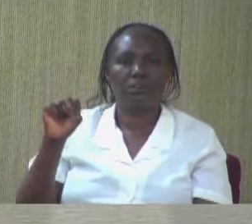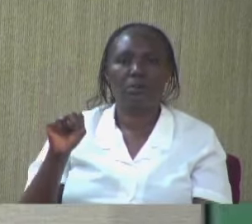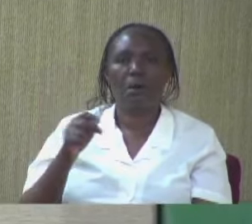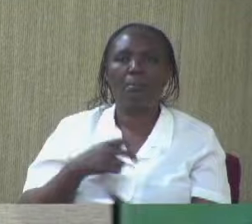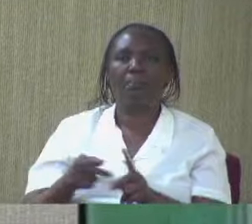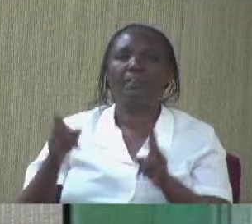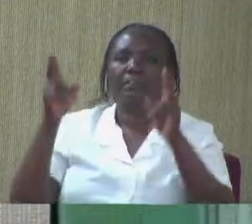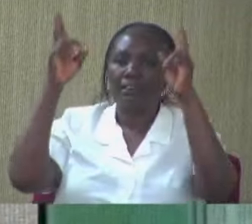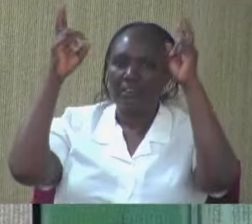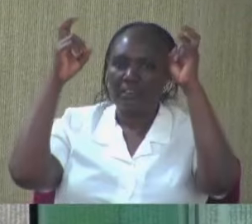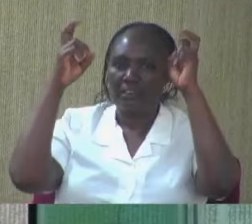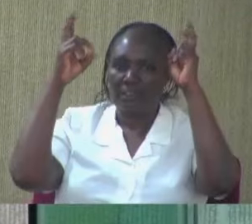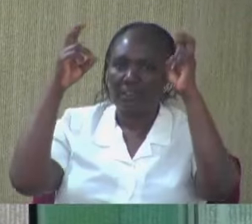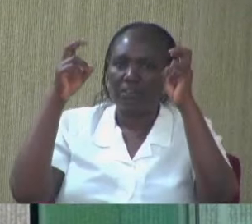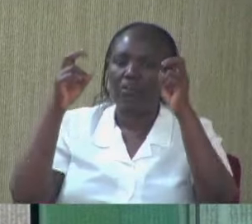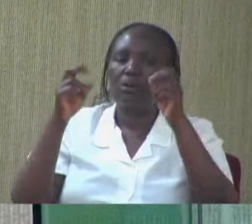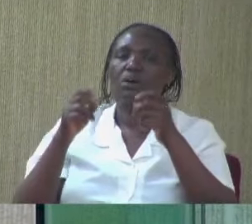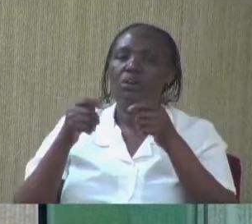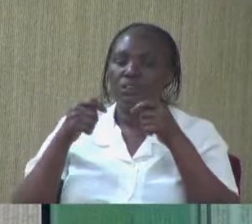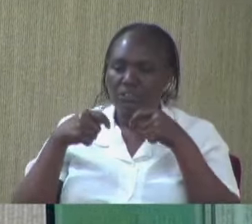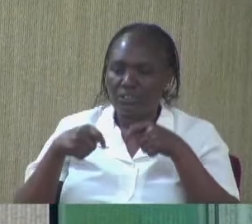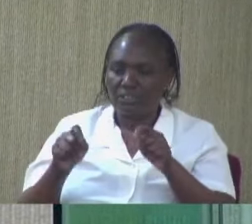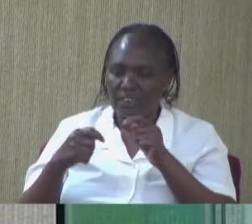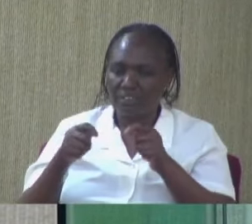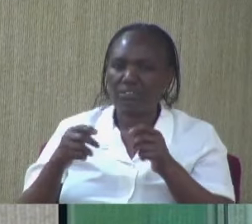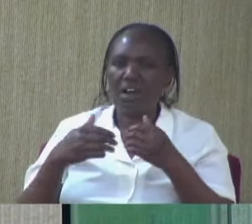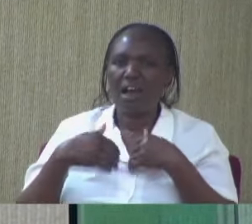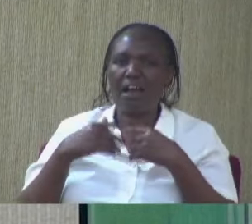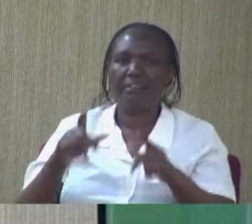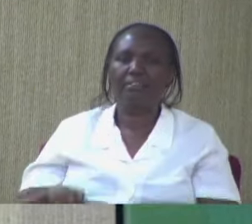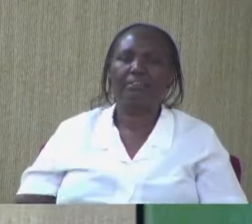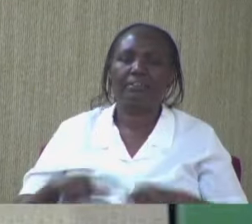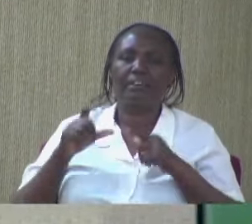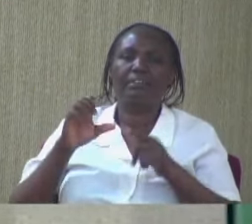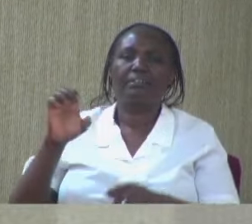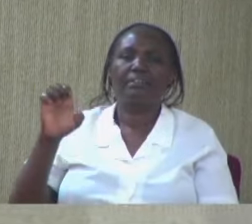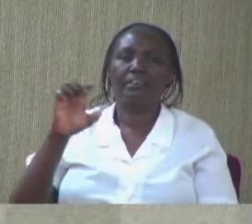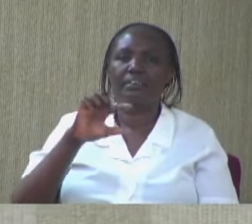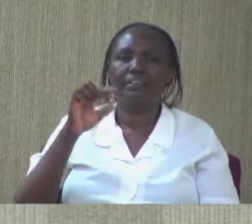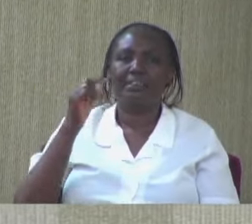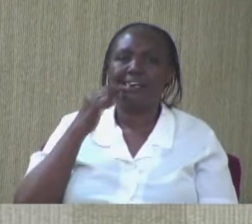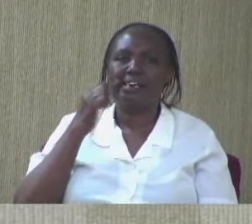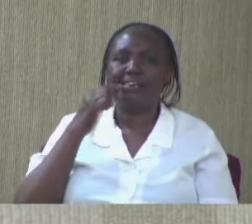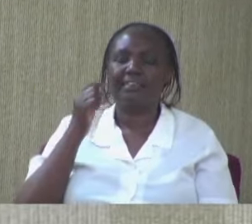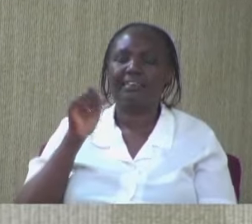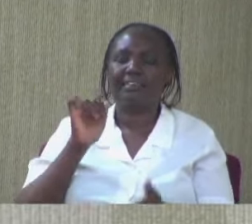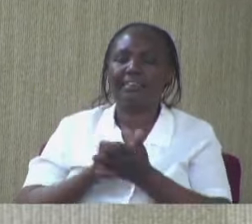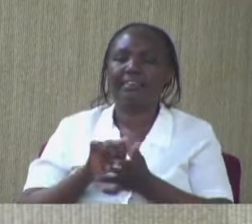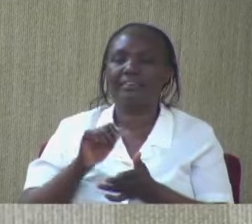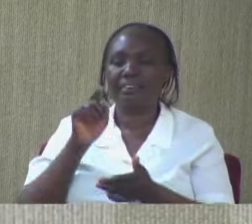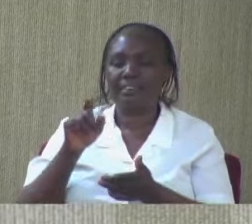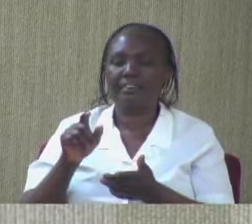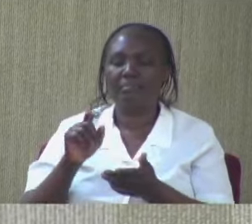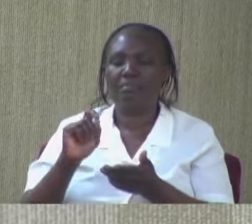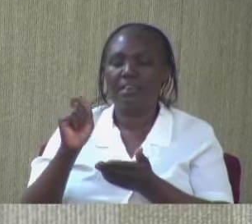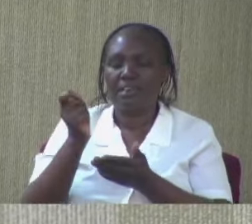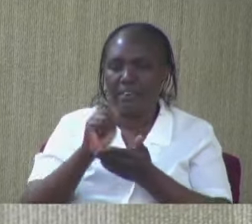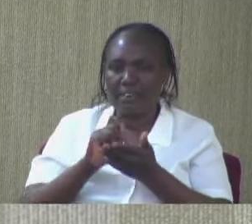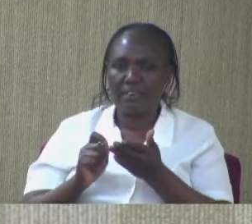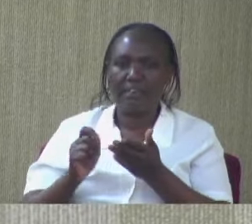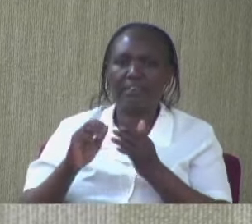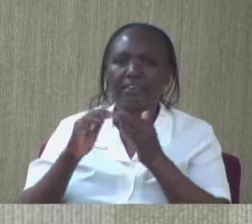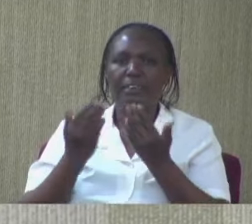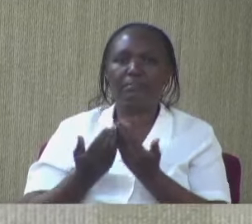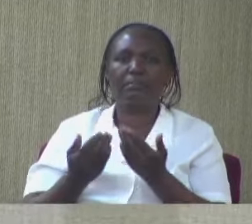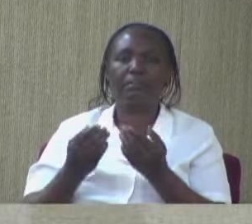Satan attempted to take her life so that she will not pen the book, The Great